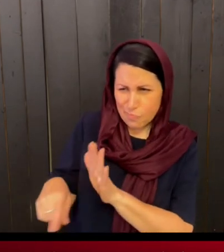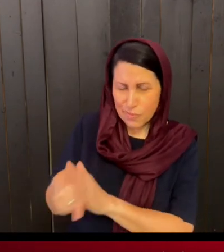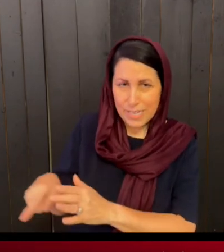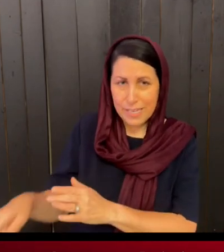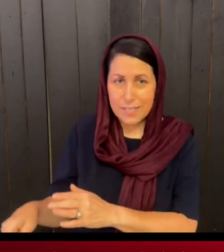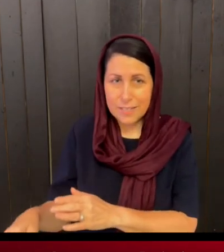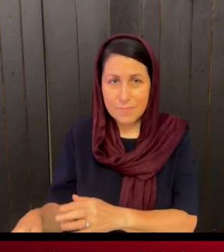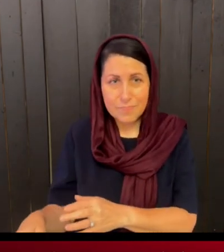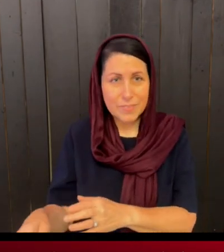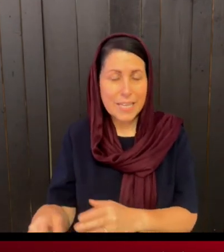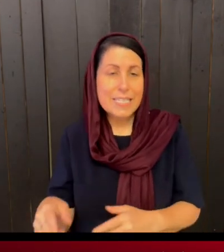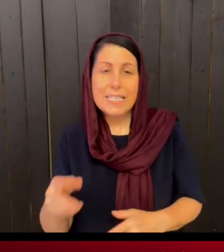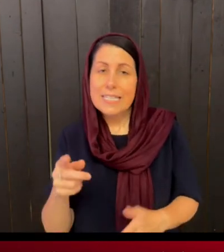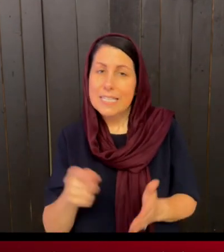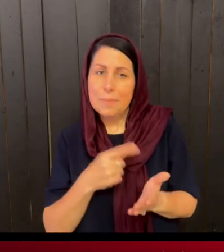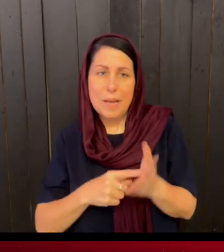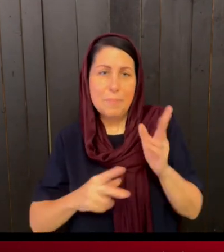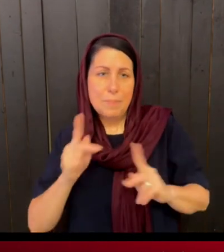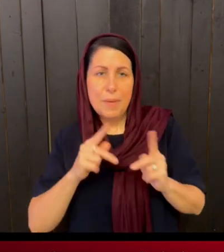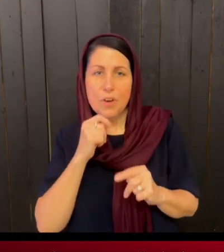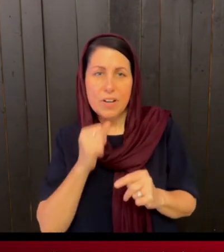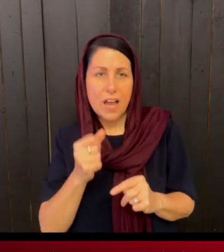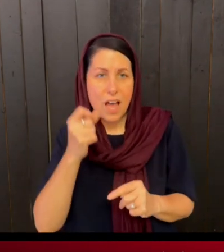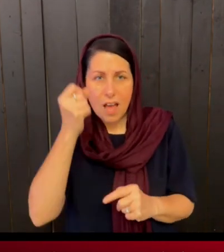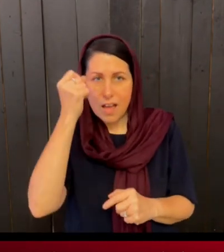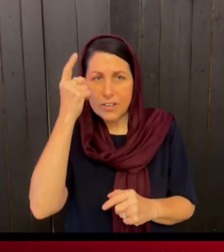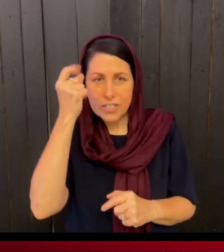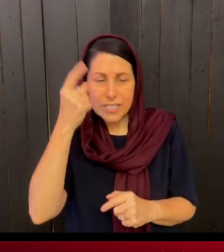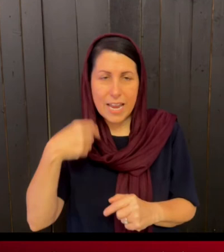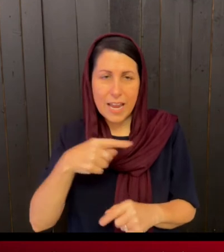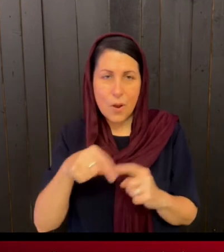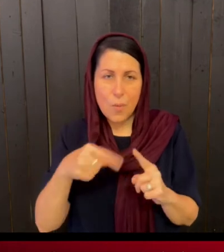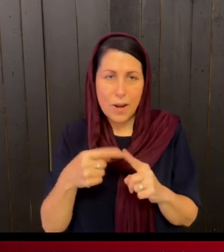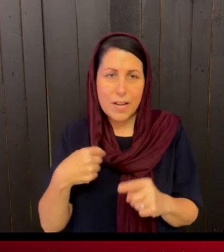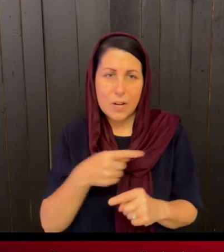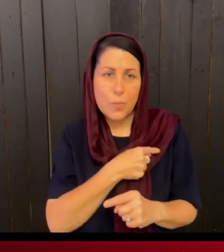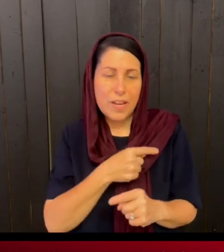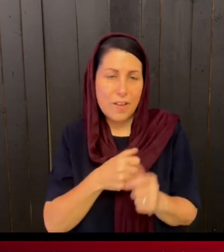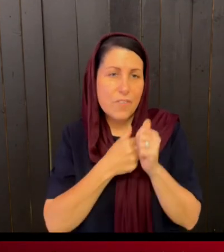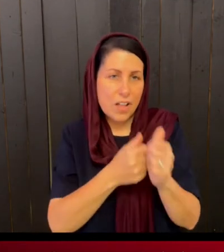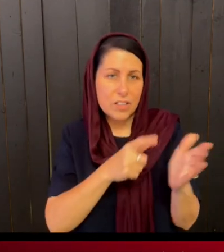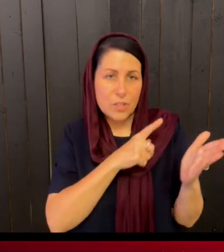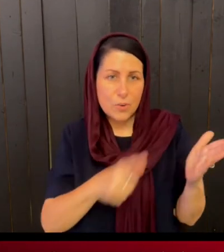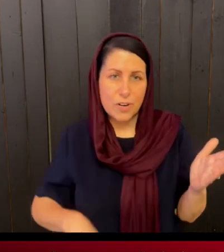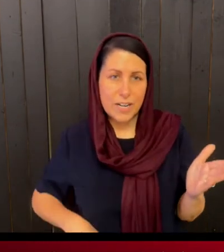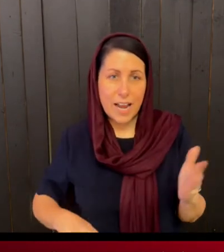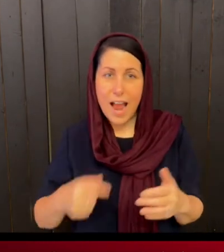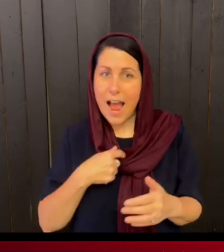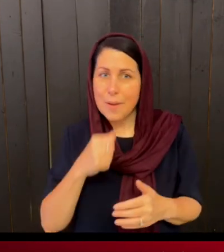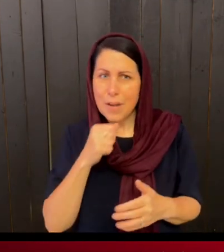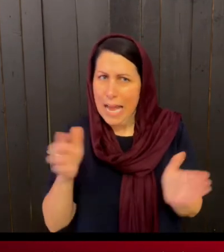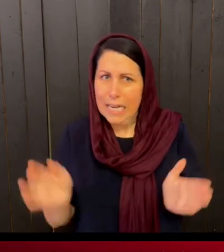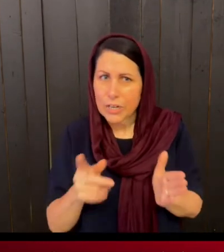the Lord. Now, I'm not advocating that anybody takes their clothes off here and worships God, so don't do that.